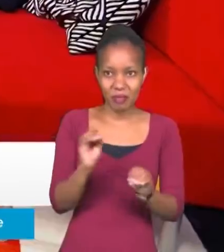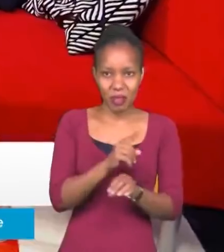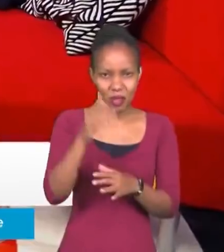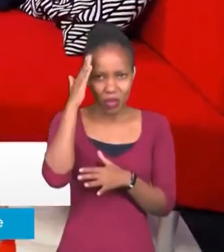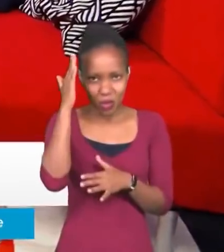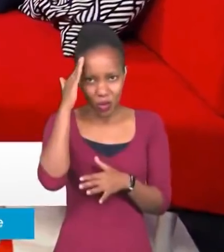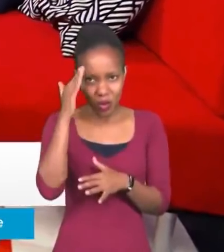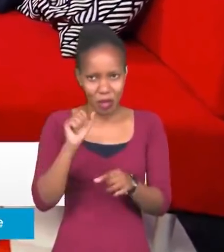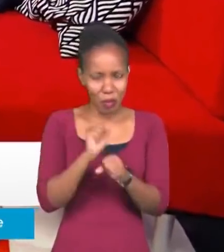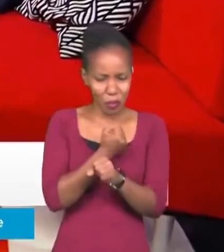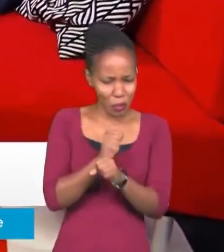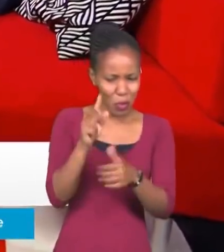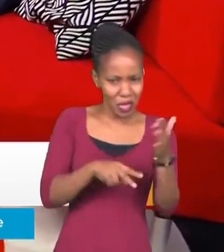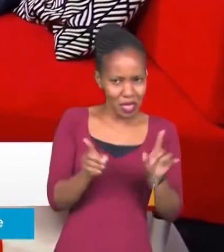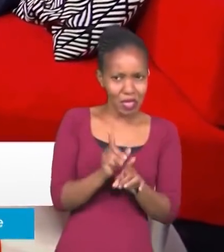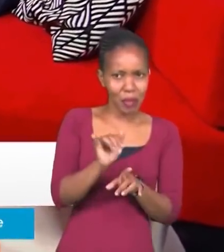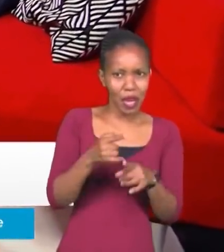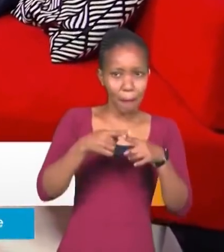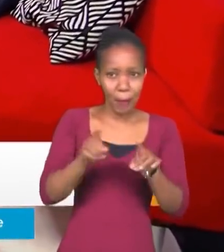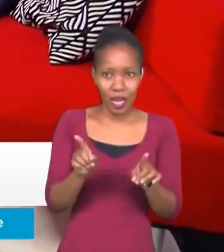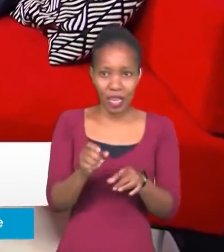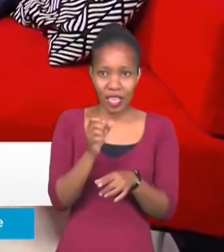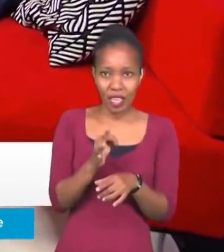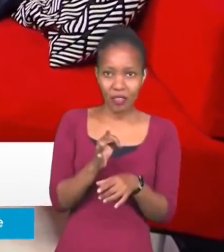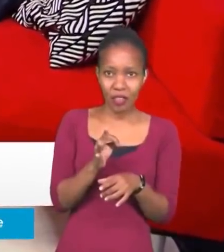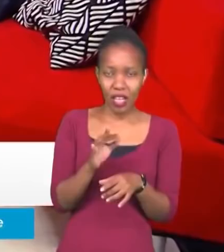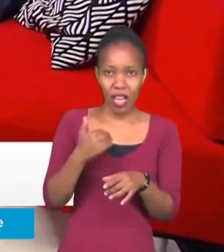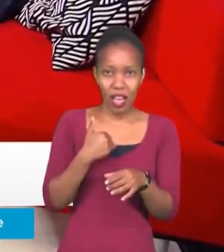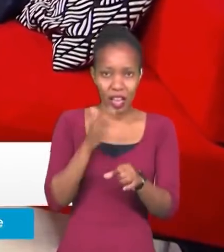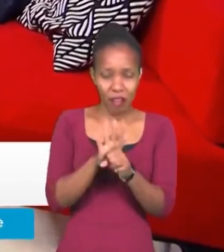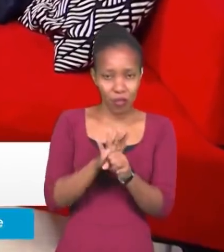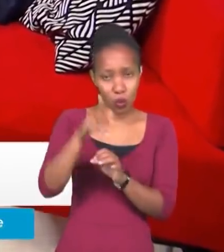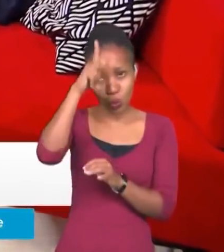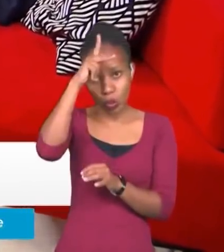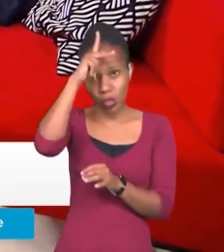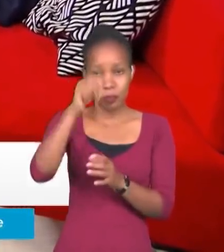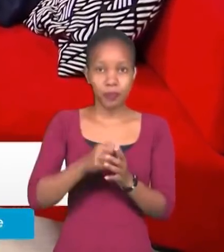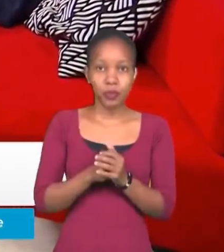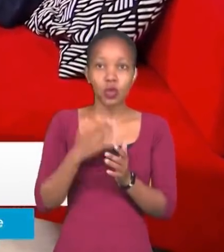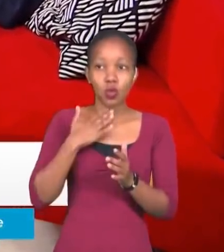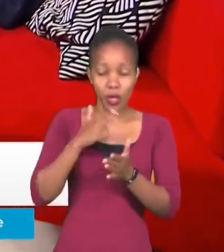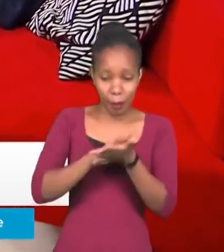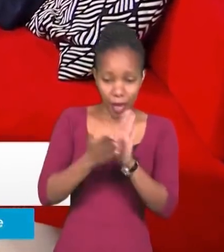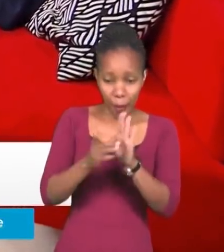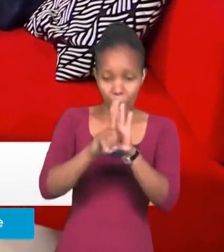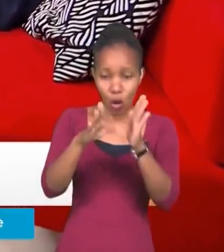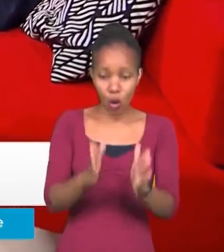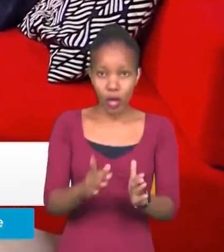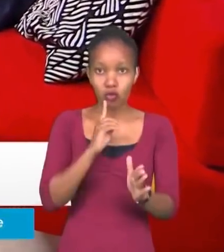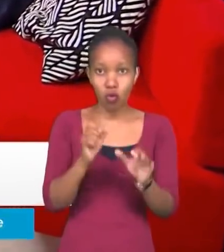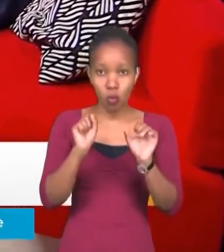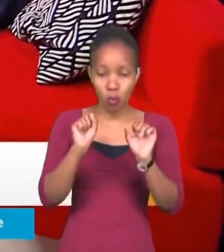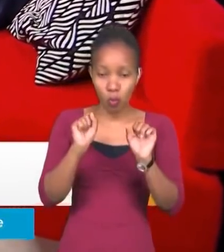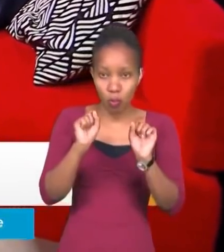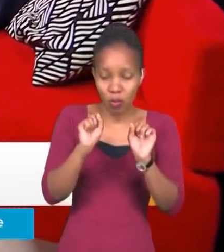know, you don't read like that. Yeah. But honestly, if you look at someone like that, they have a lot of knowledge. Yeah. She wants to be a lawyer. Okay. So she would tell you that she's